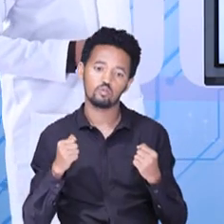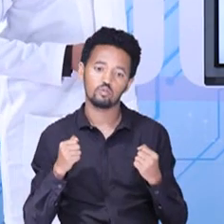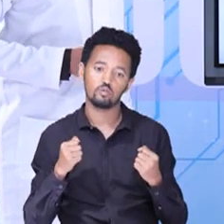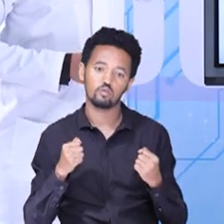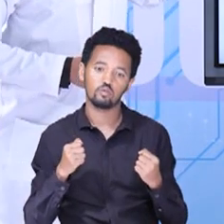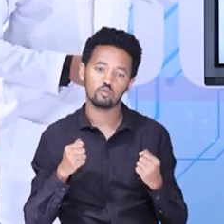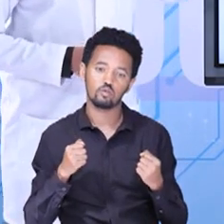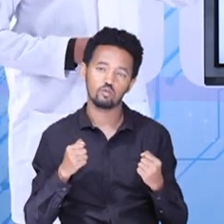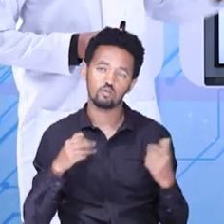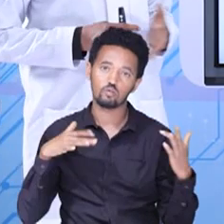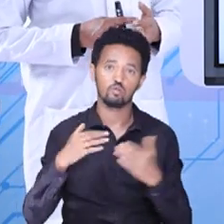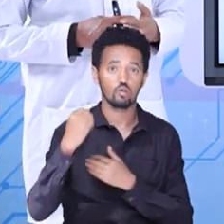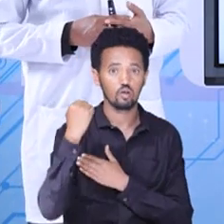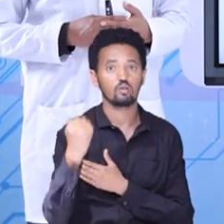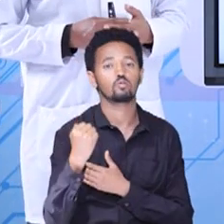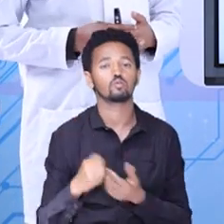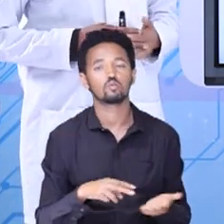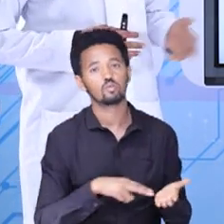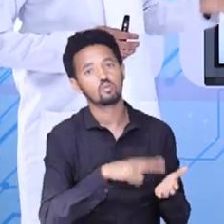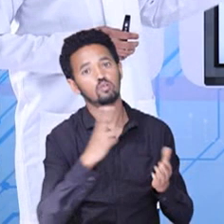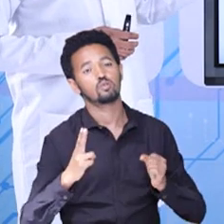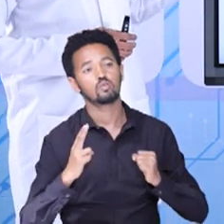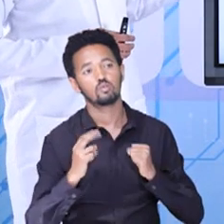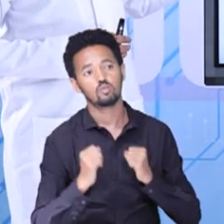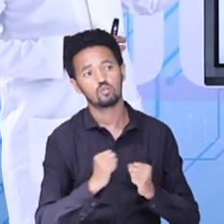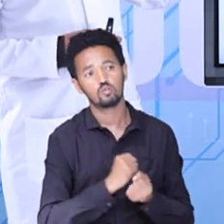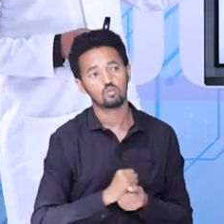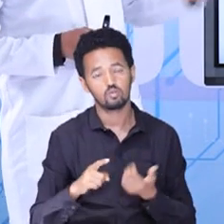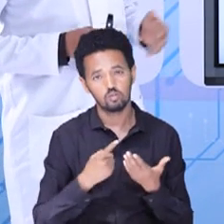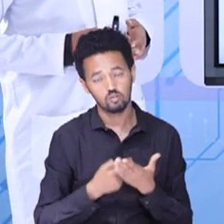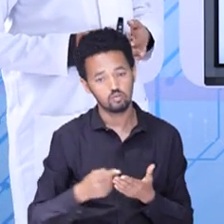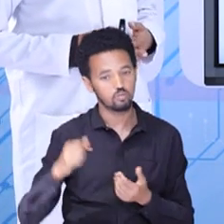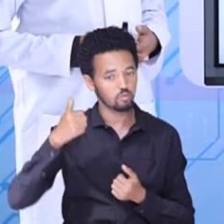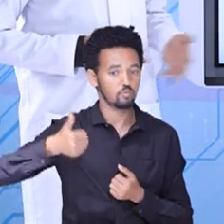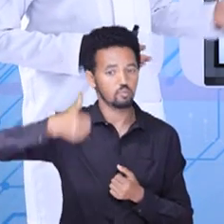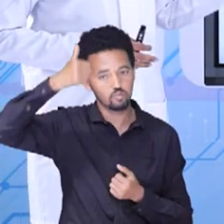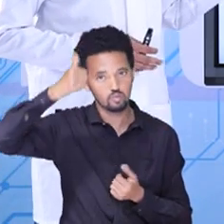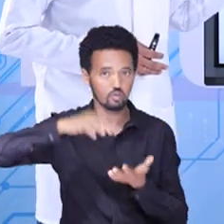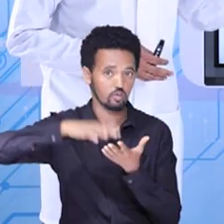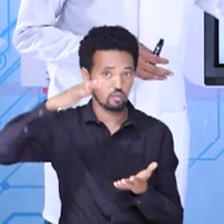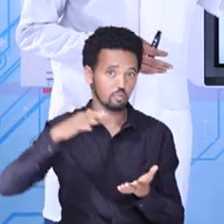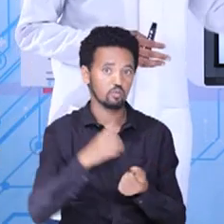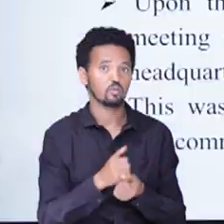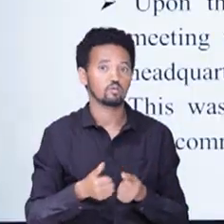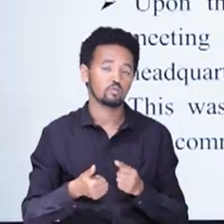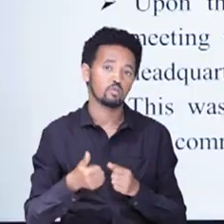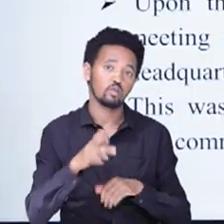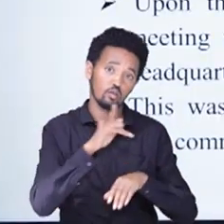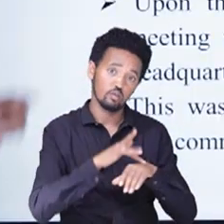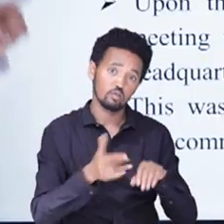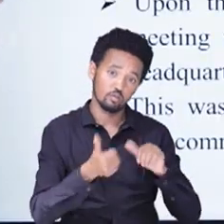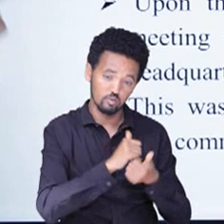their representative, excluding officers above rank of major, to the capital. Upon the arrival of